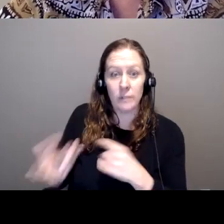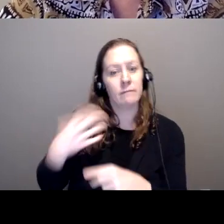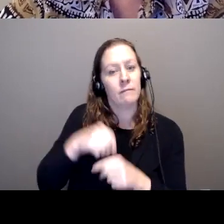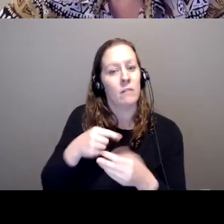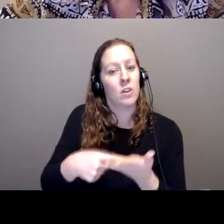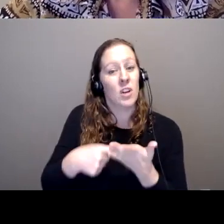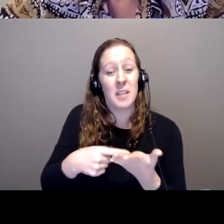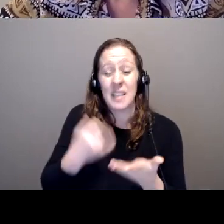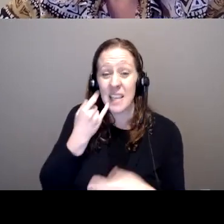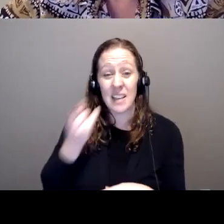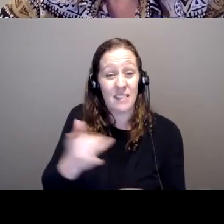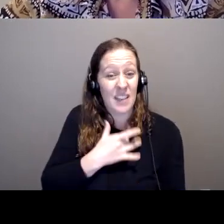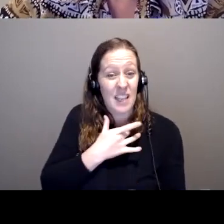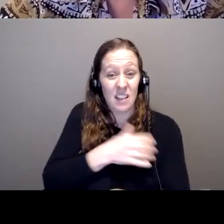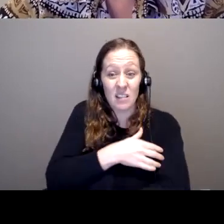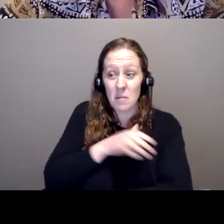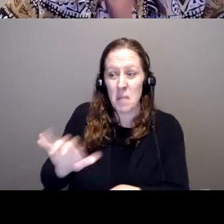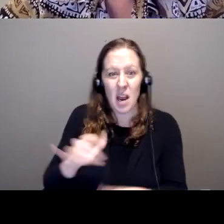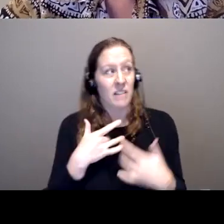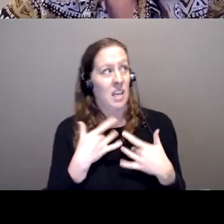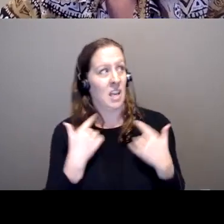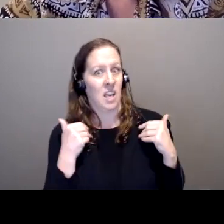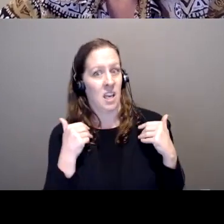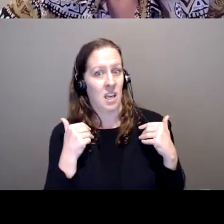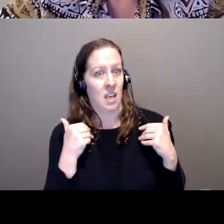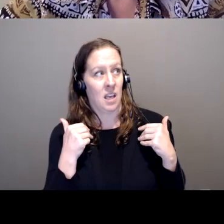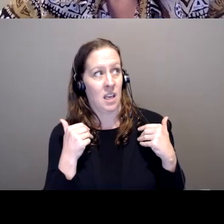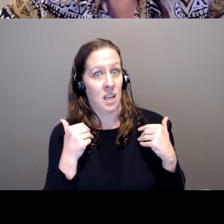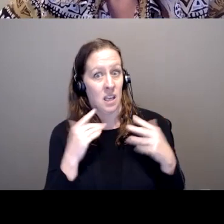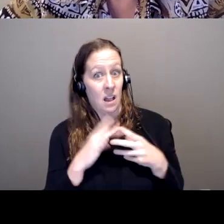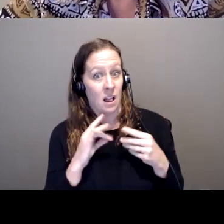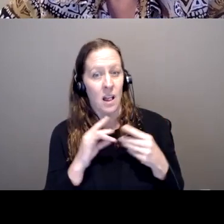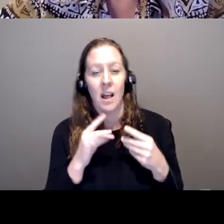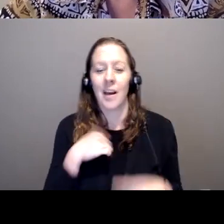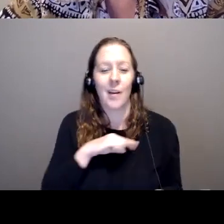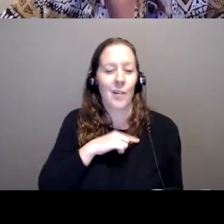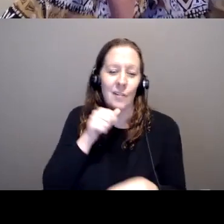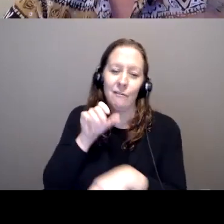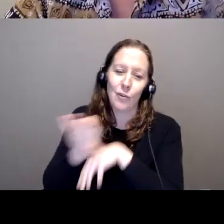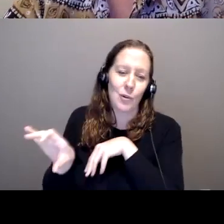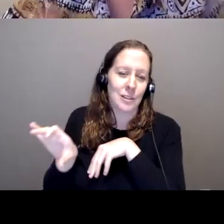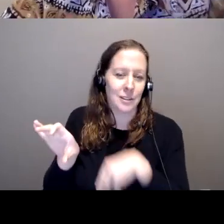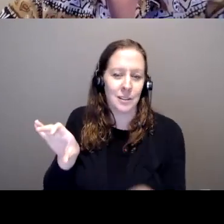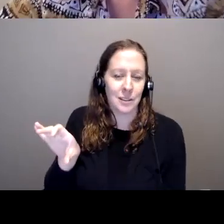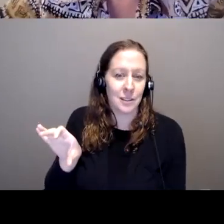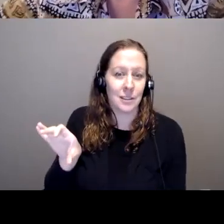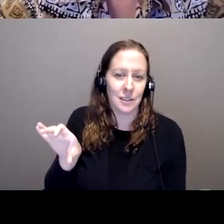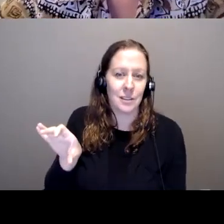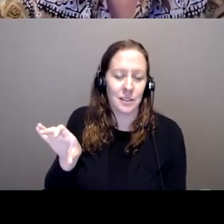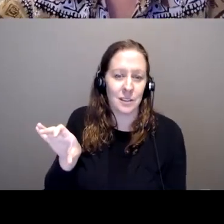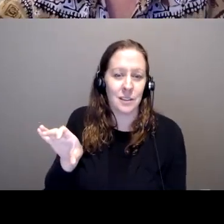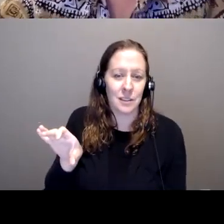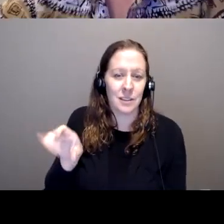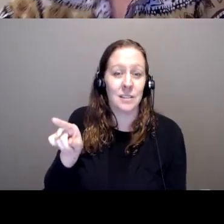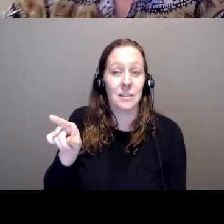feel empowered to do so, we won't immediately put them into a situation where they all